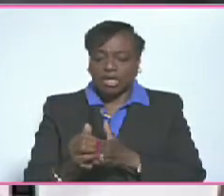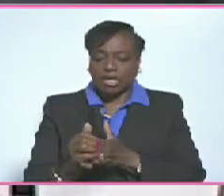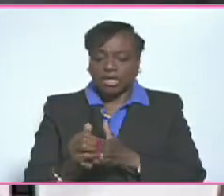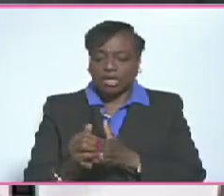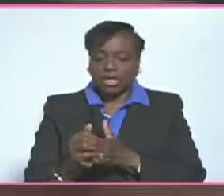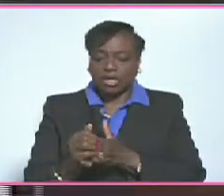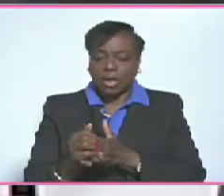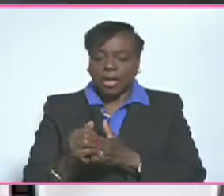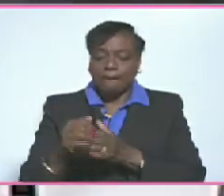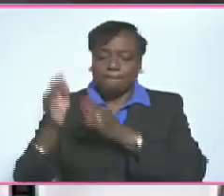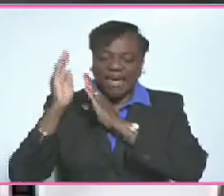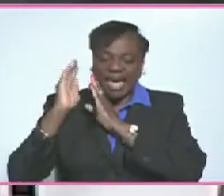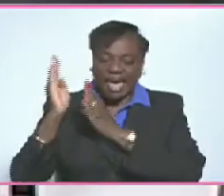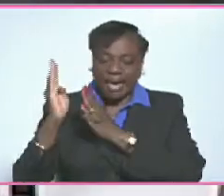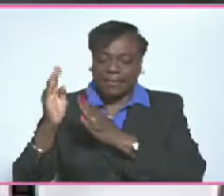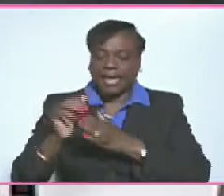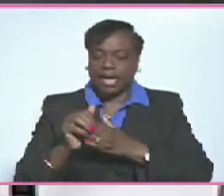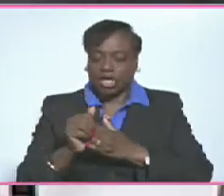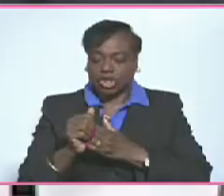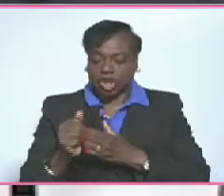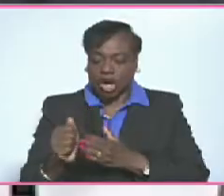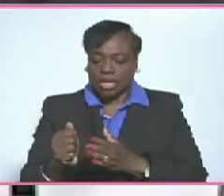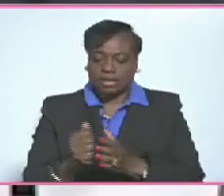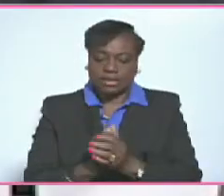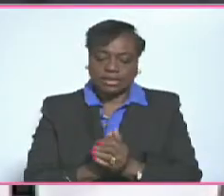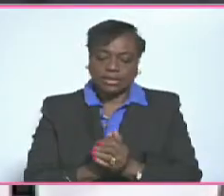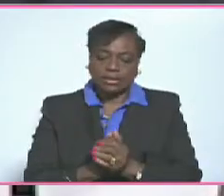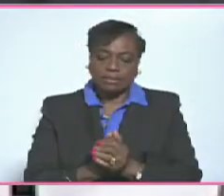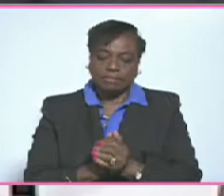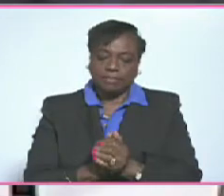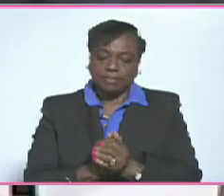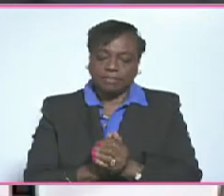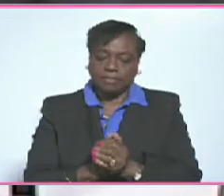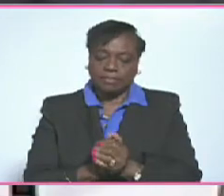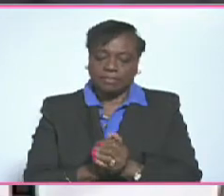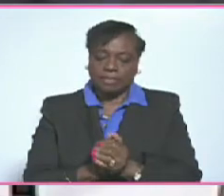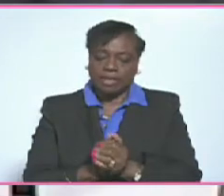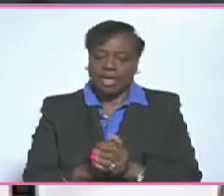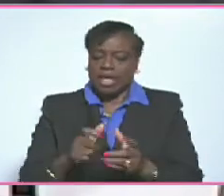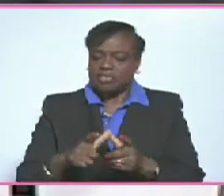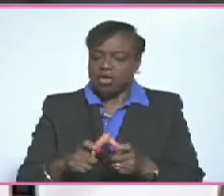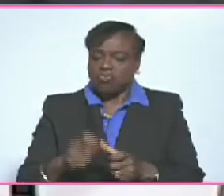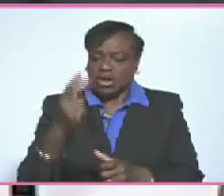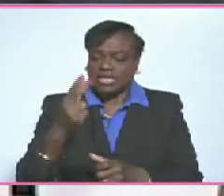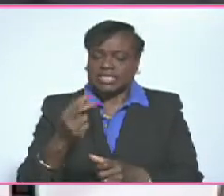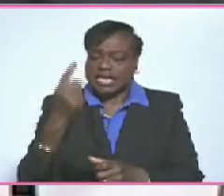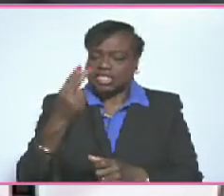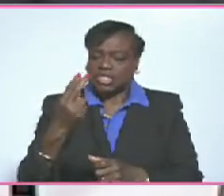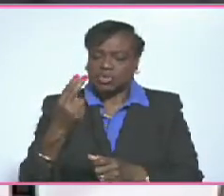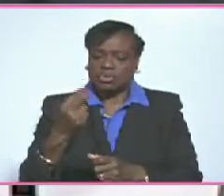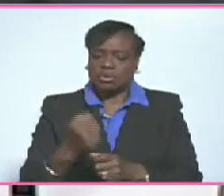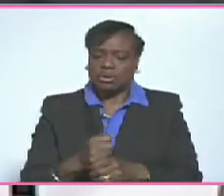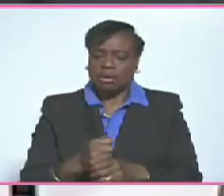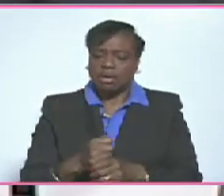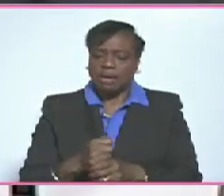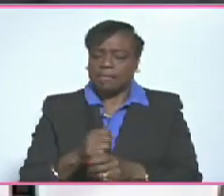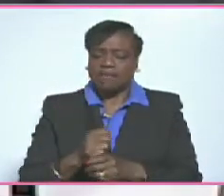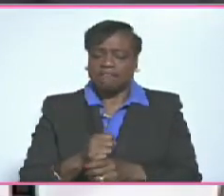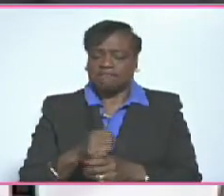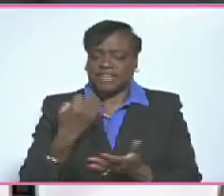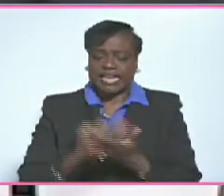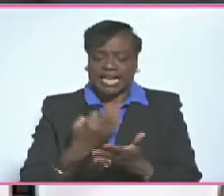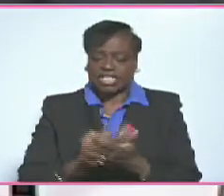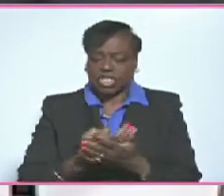million Bahamian dollars. They ran us into a proverbial financial ditch, Mr. Speaker, and